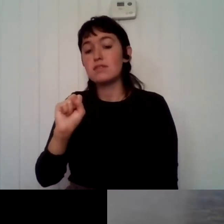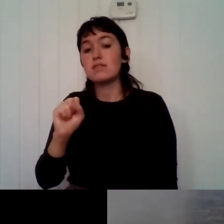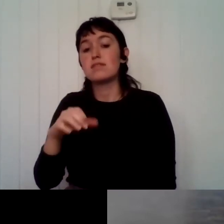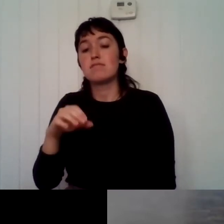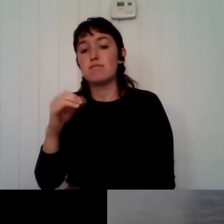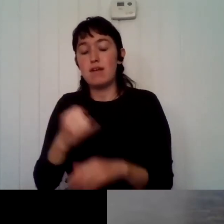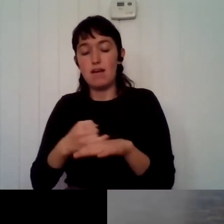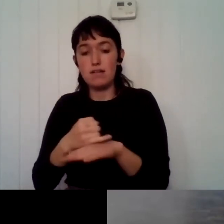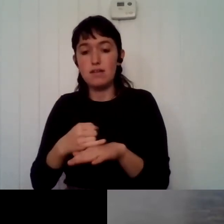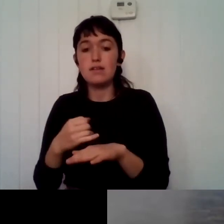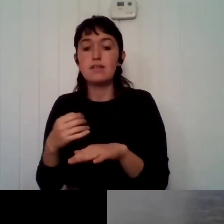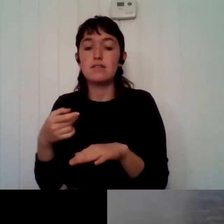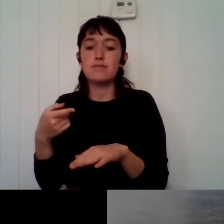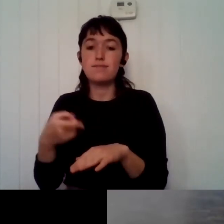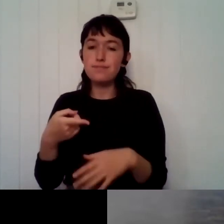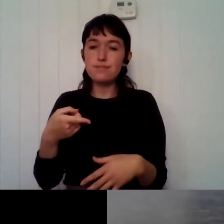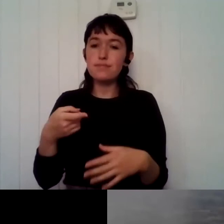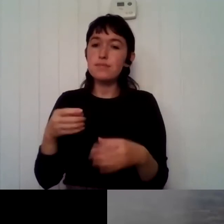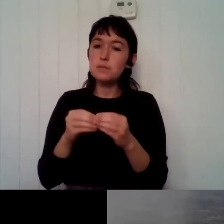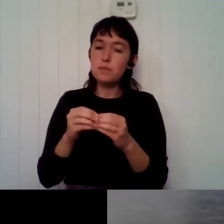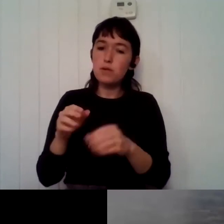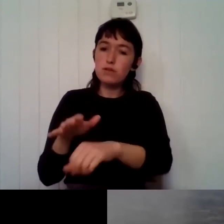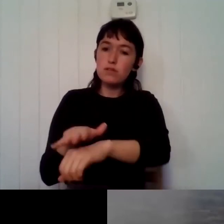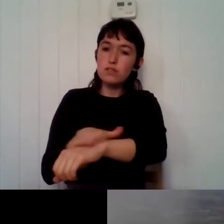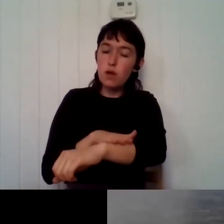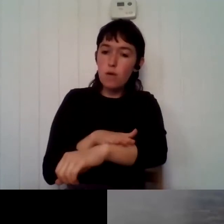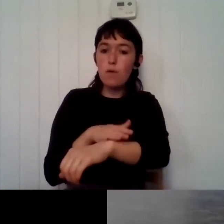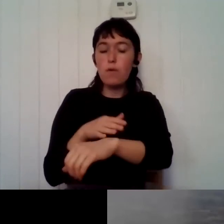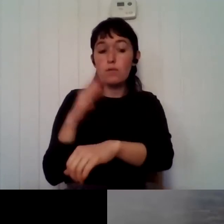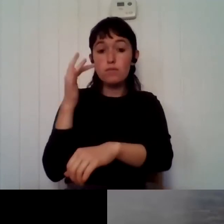content of gas is lower, but the viscosity is also lower. So the